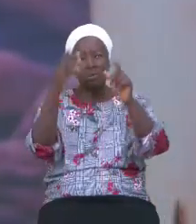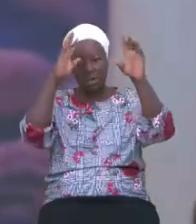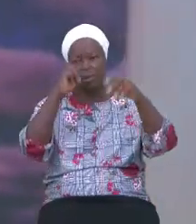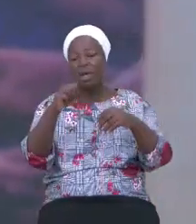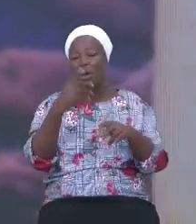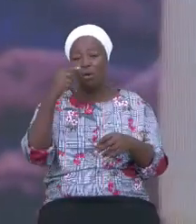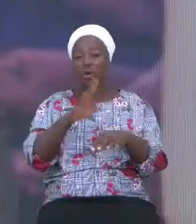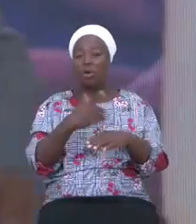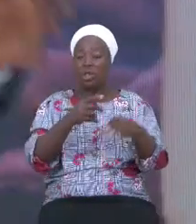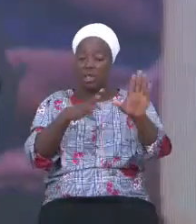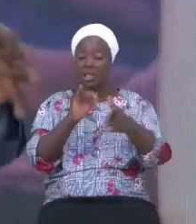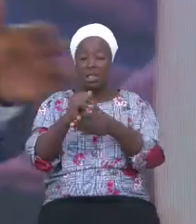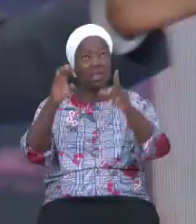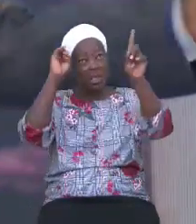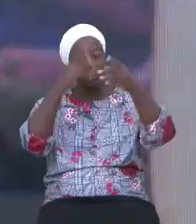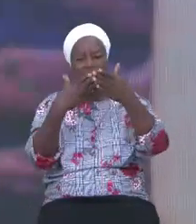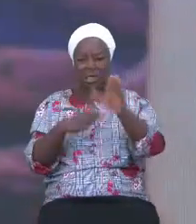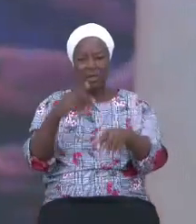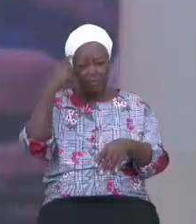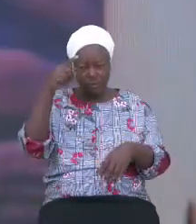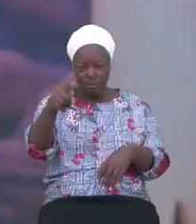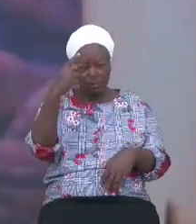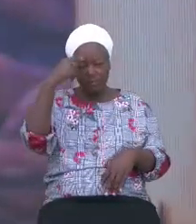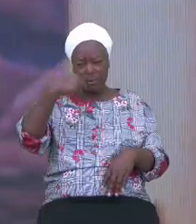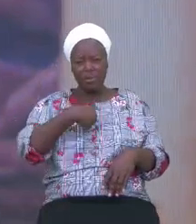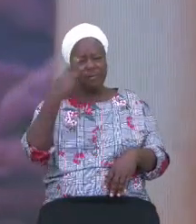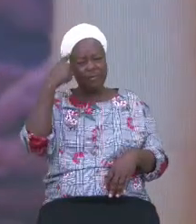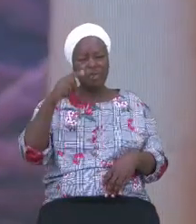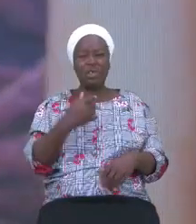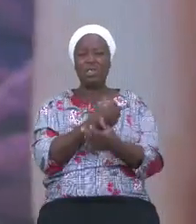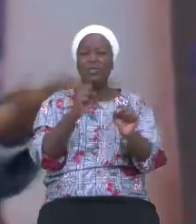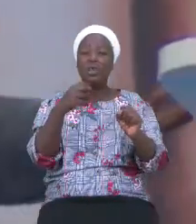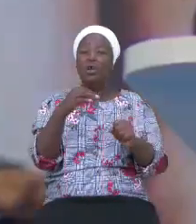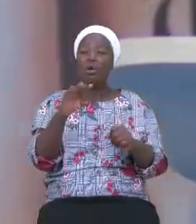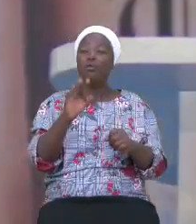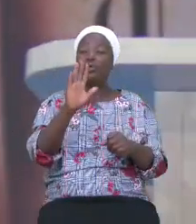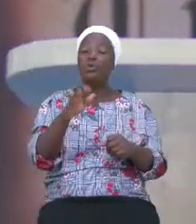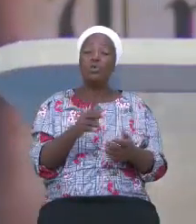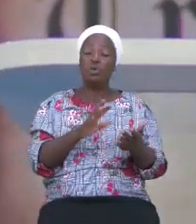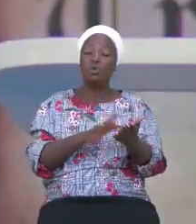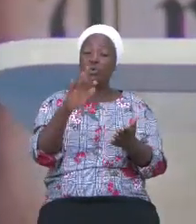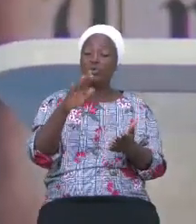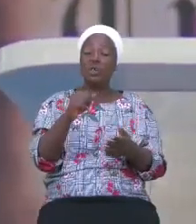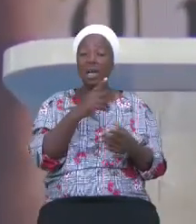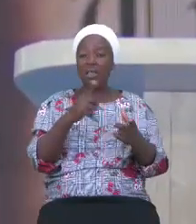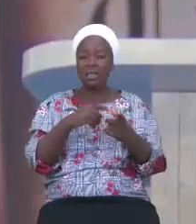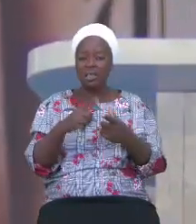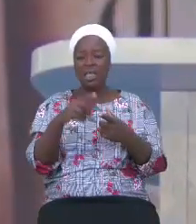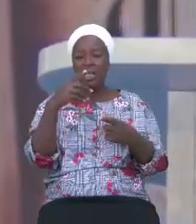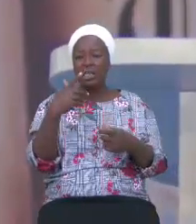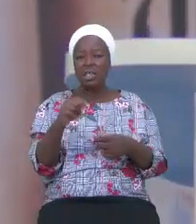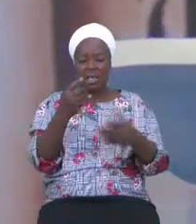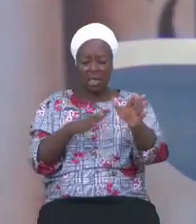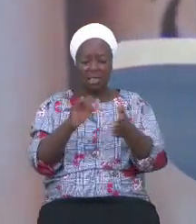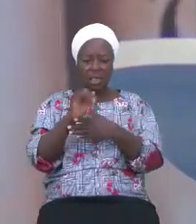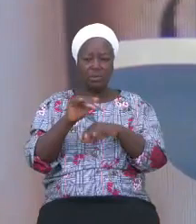for your redemption, the death he will die for your glorification, the death he will die for every